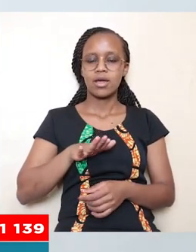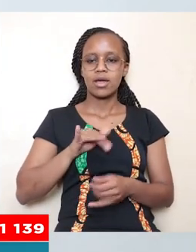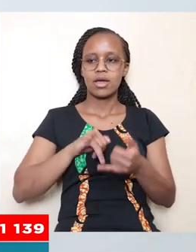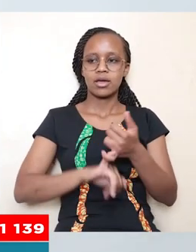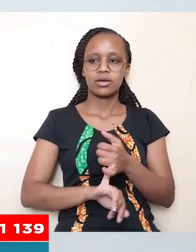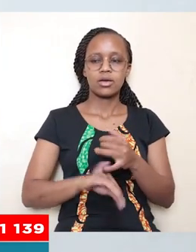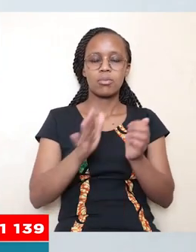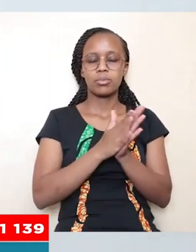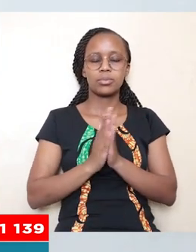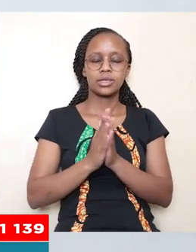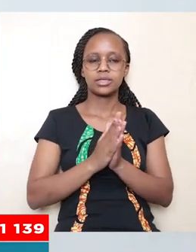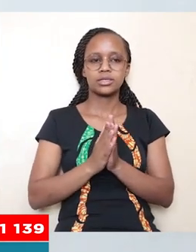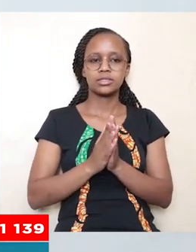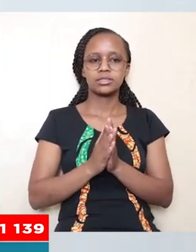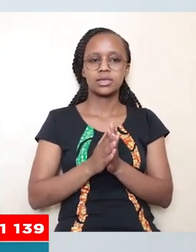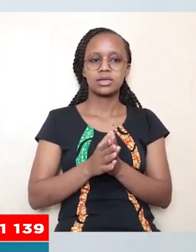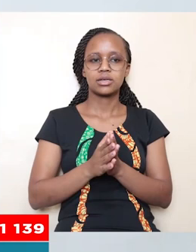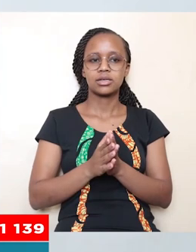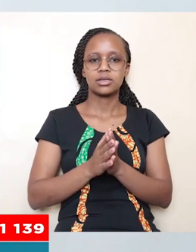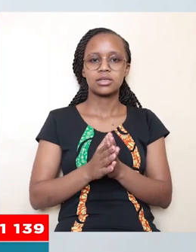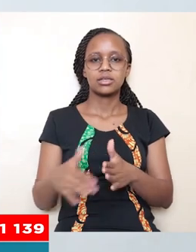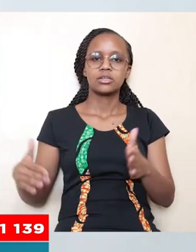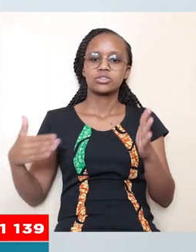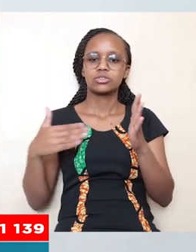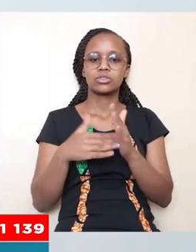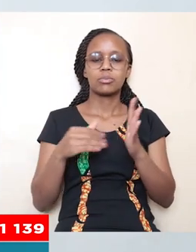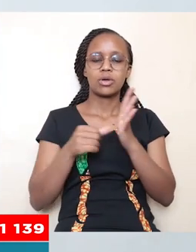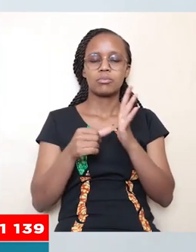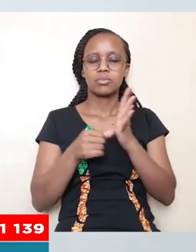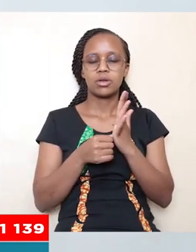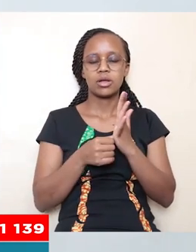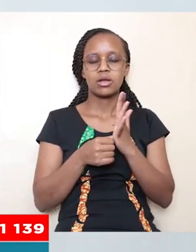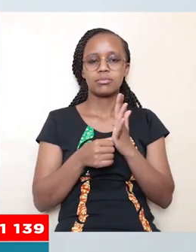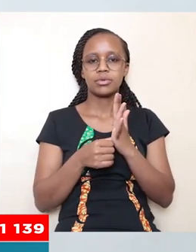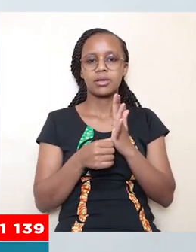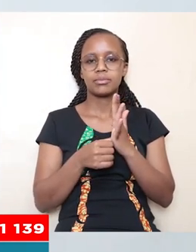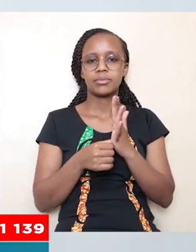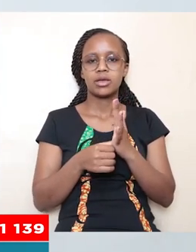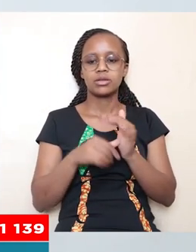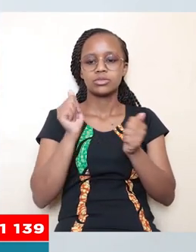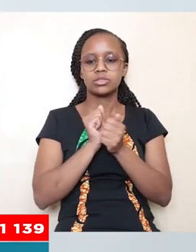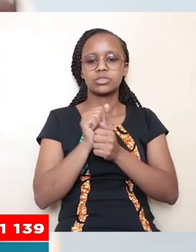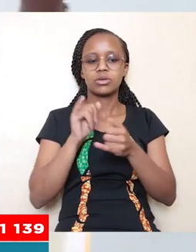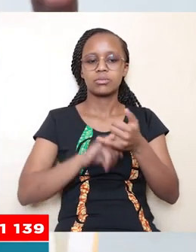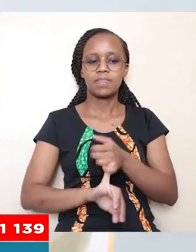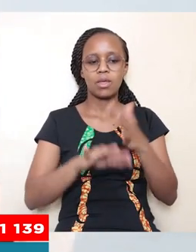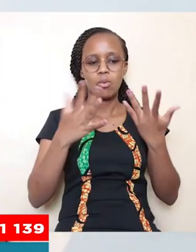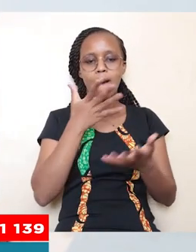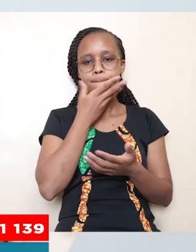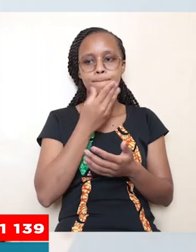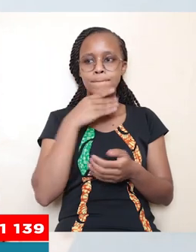please prevent your struggles from harming your marriage. What are your struggles as a man? What are your